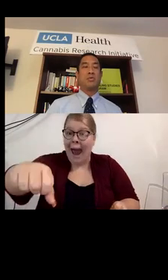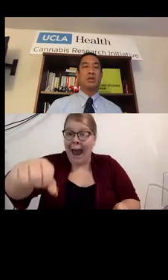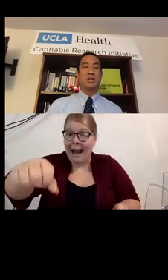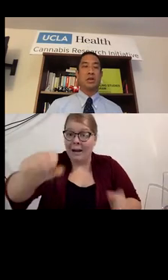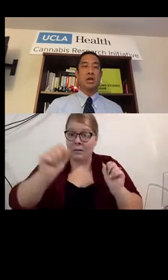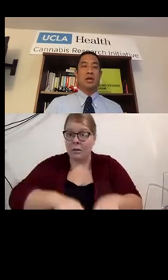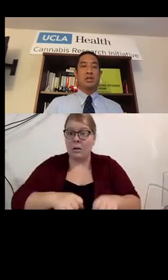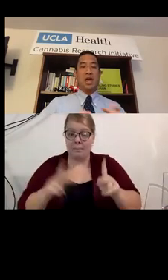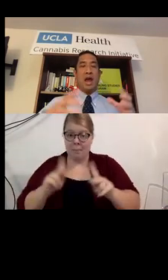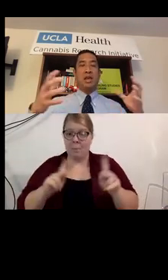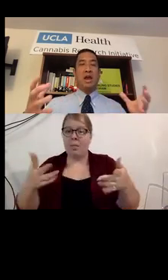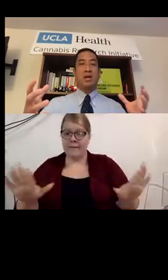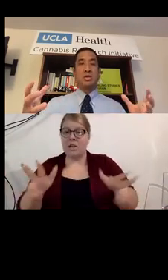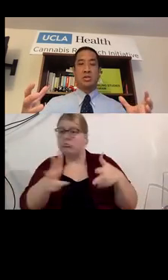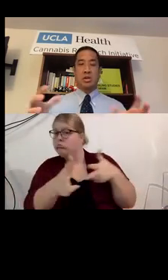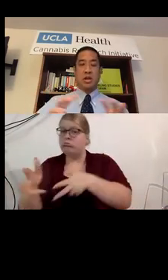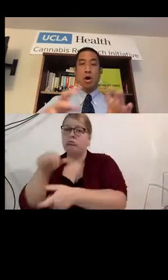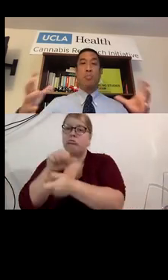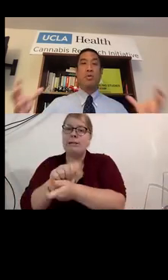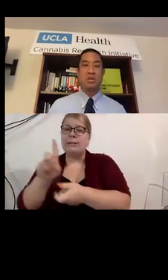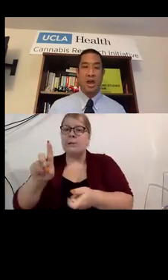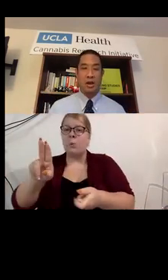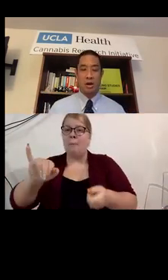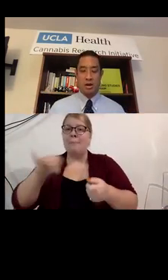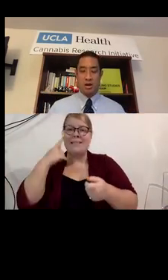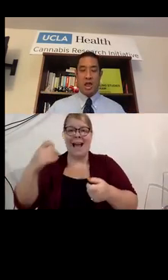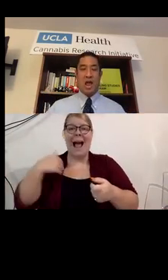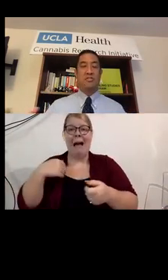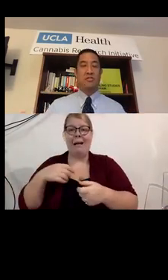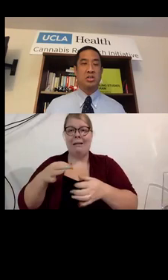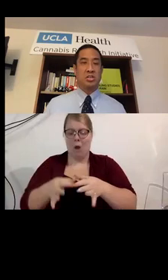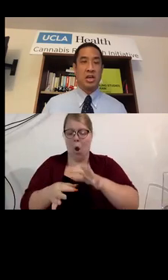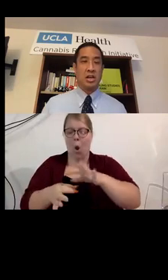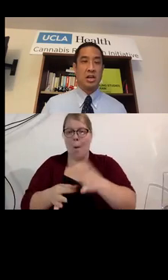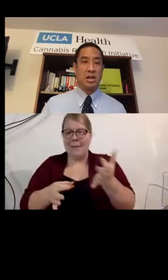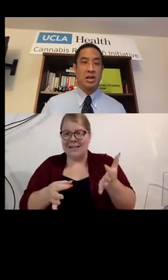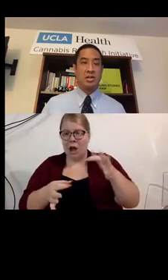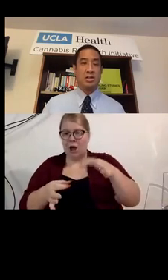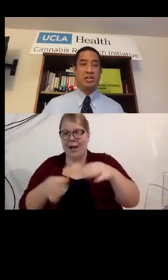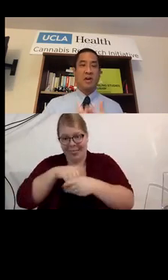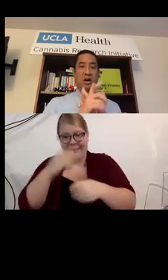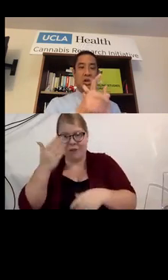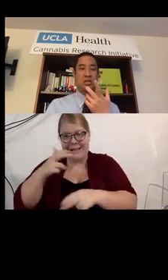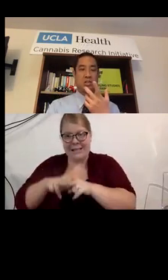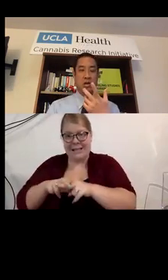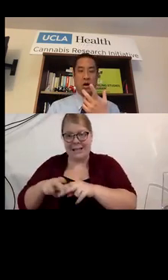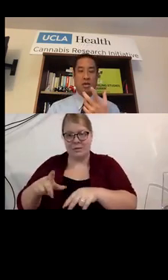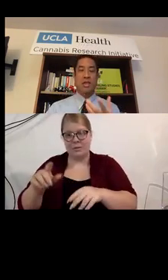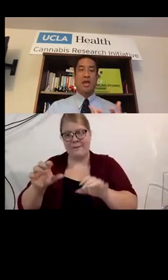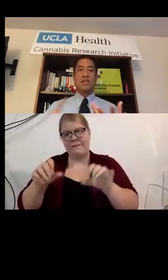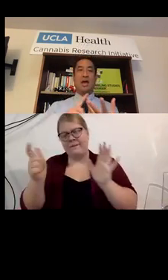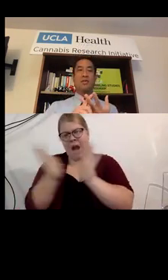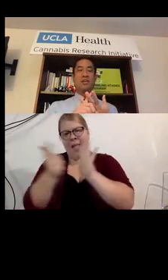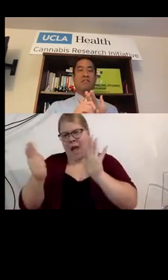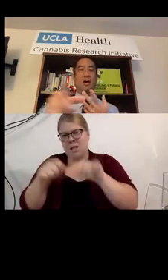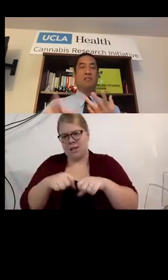got arrested because they had cannabis in an open container and in the front seat. So that's a violation of state law.